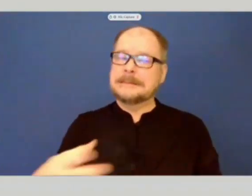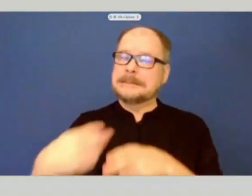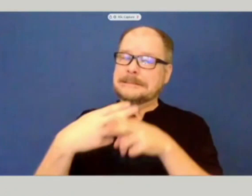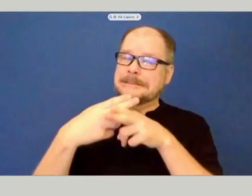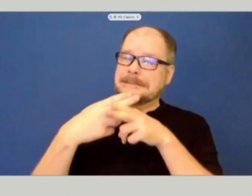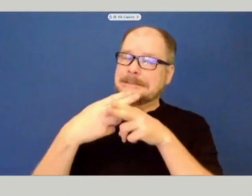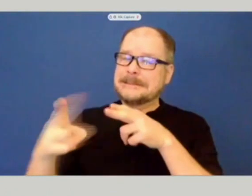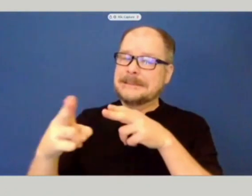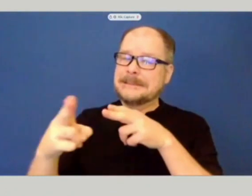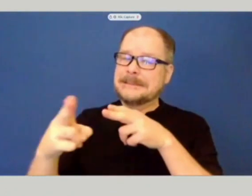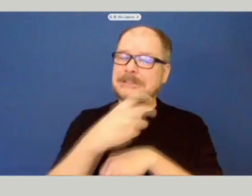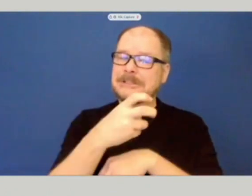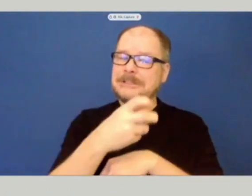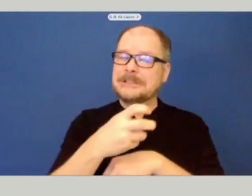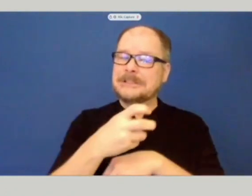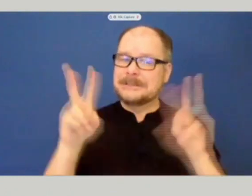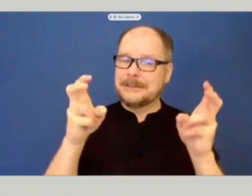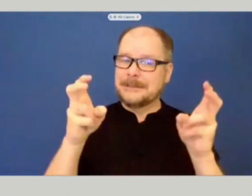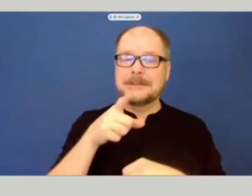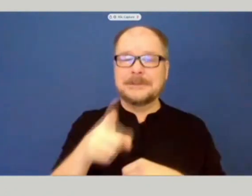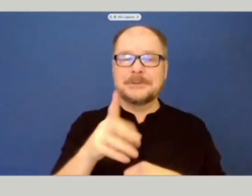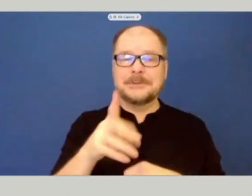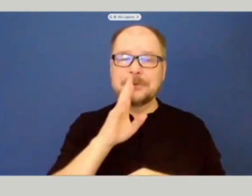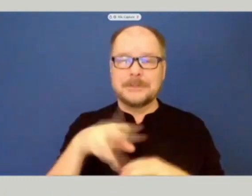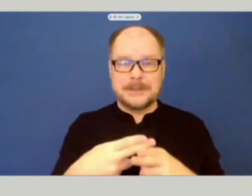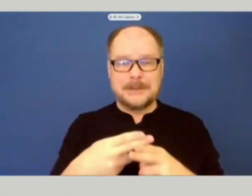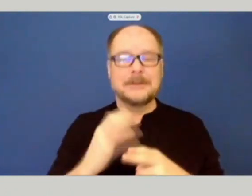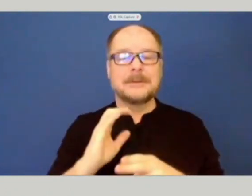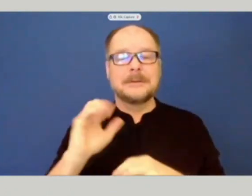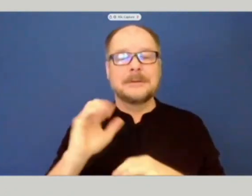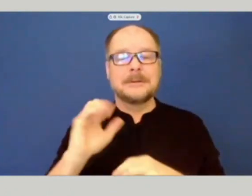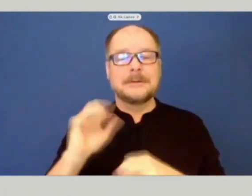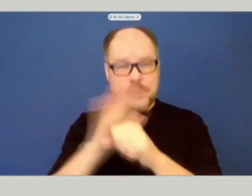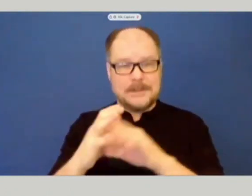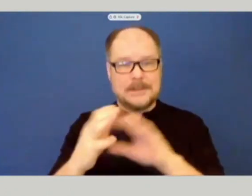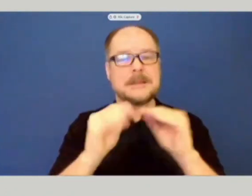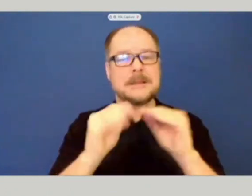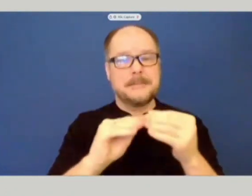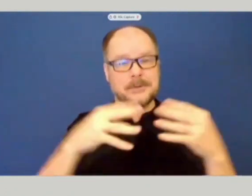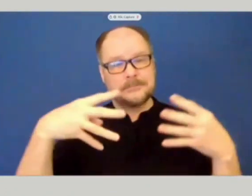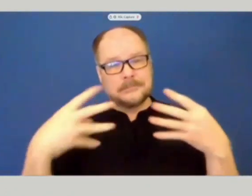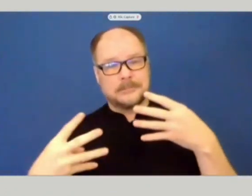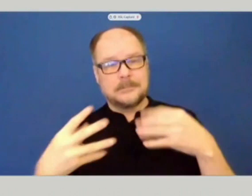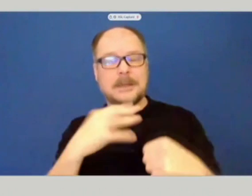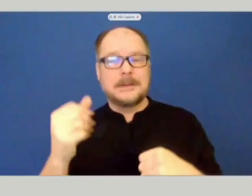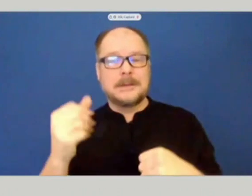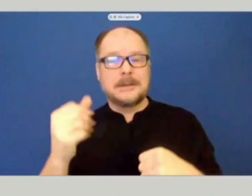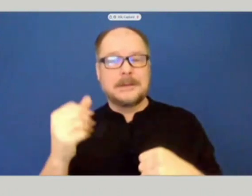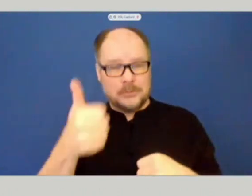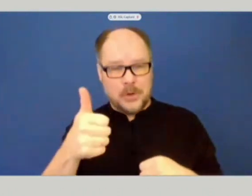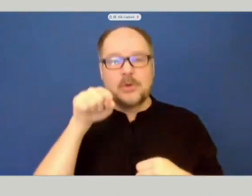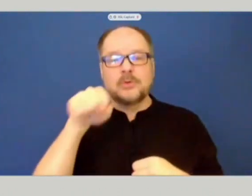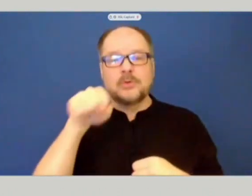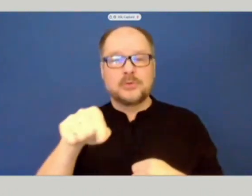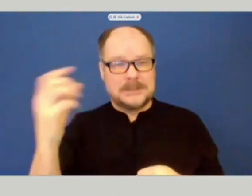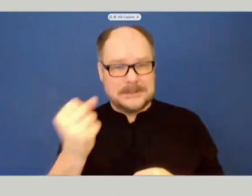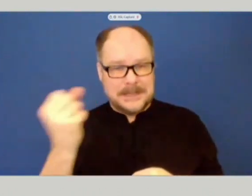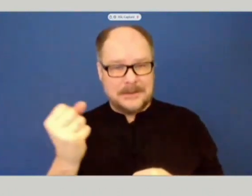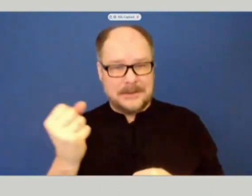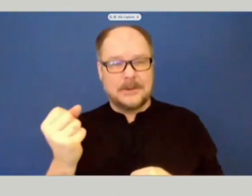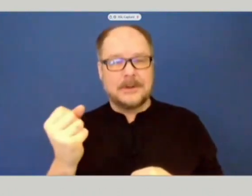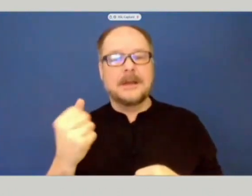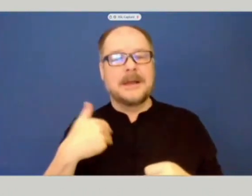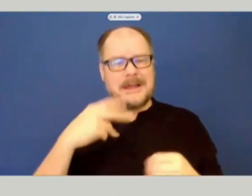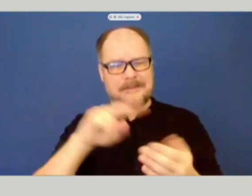did mention our numbers are going down, and tomorrow through this weekend, there is an event called the Mad